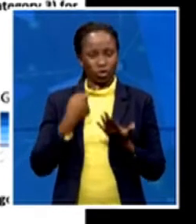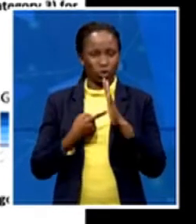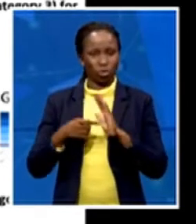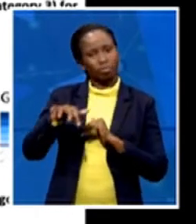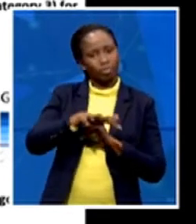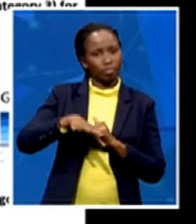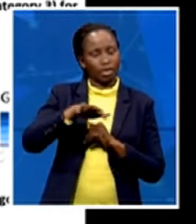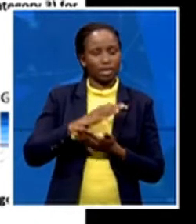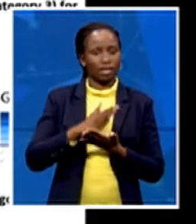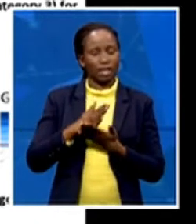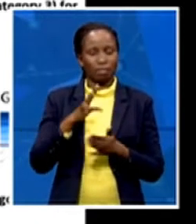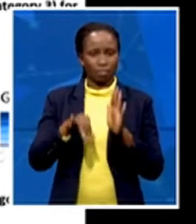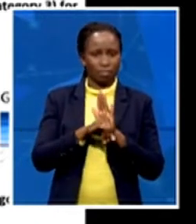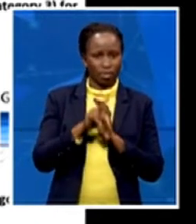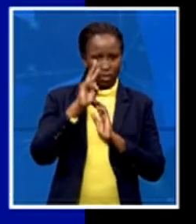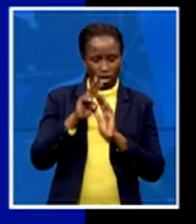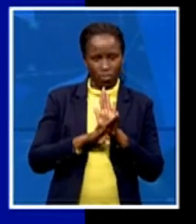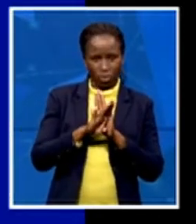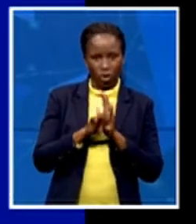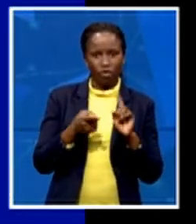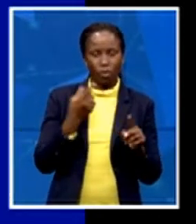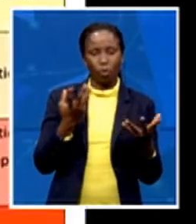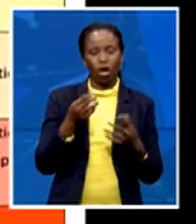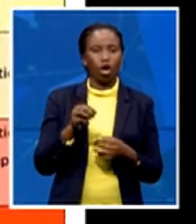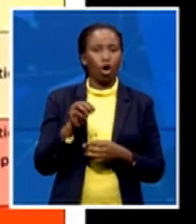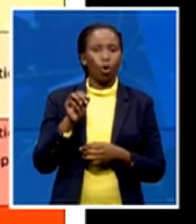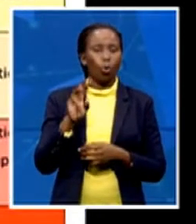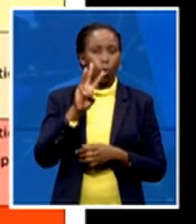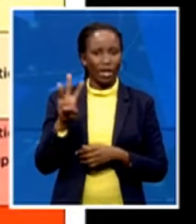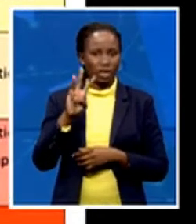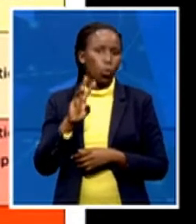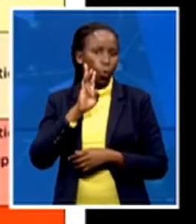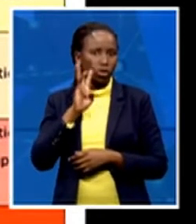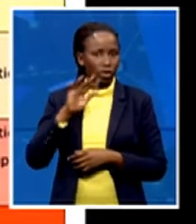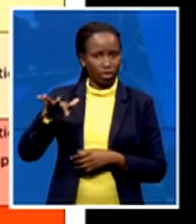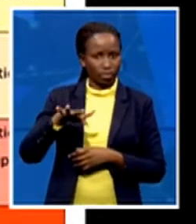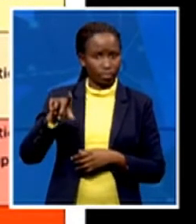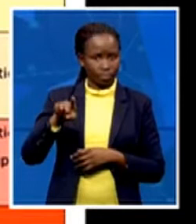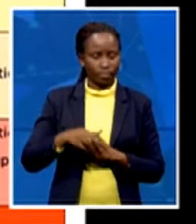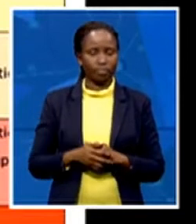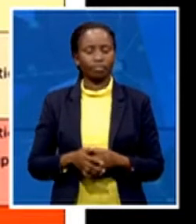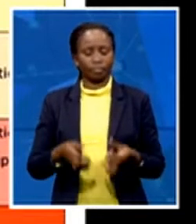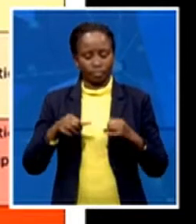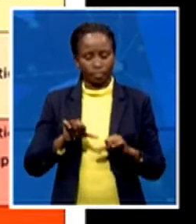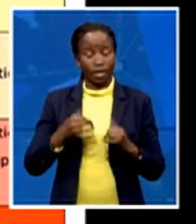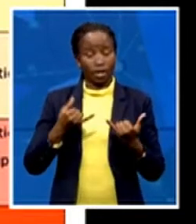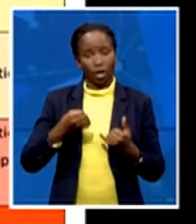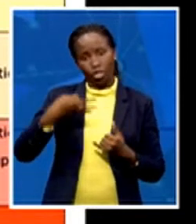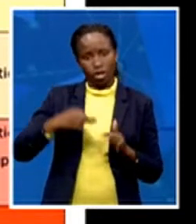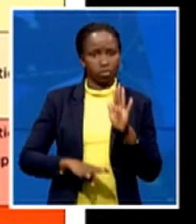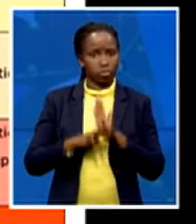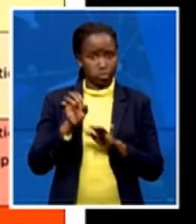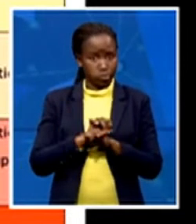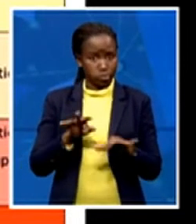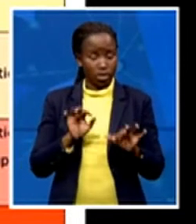in the wastewater across these areas. If we then go to the third wave, we specifically then have